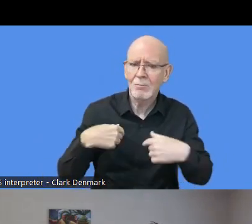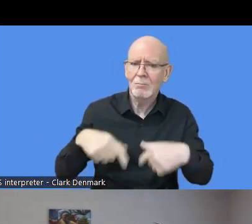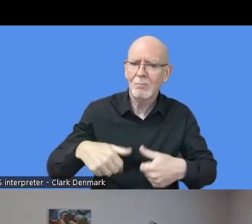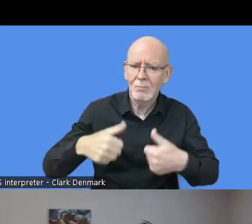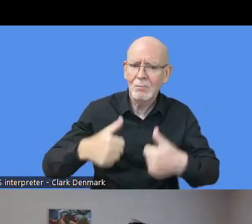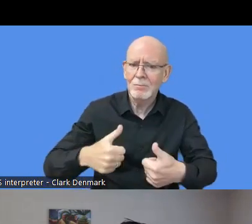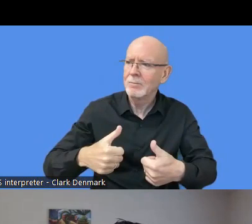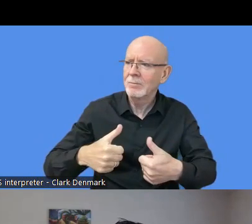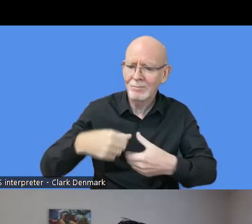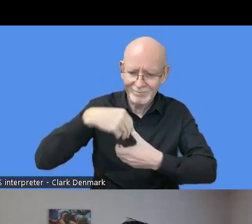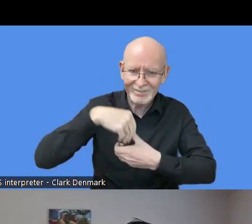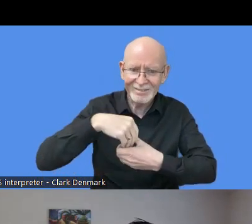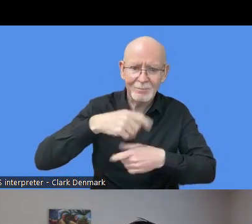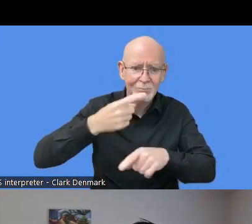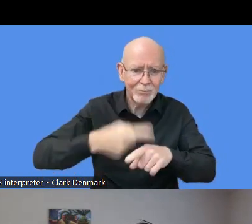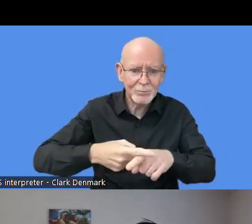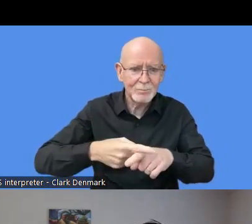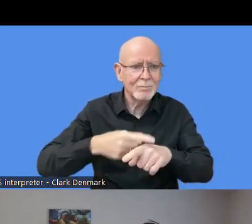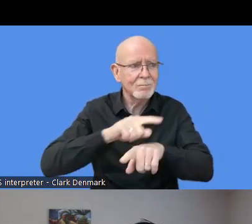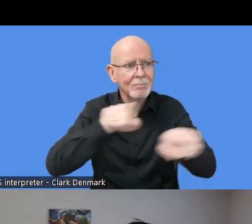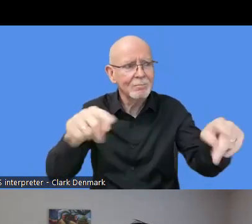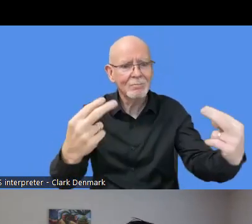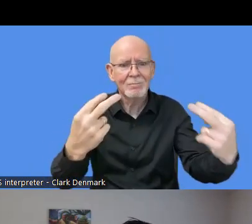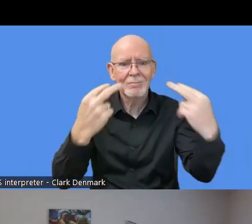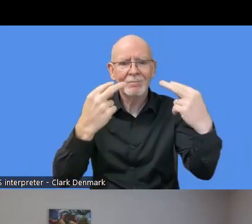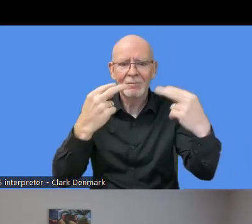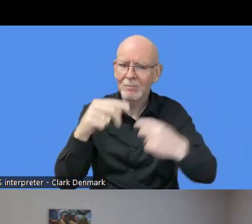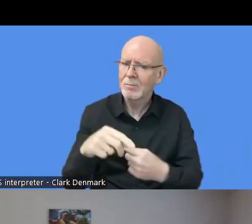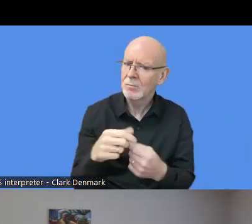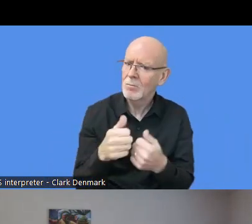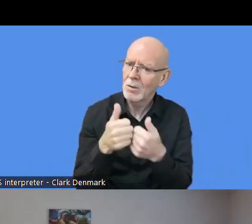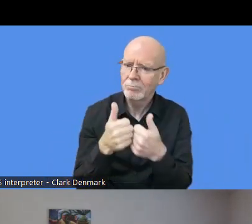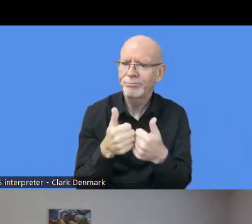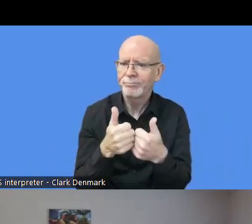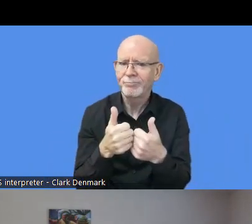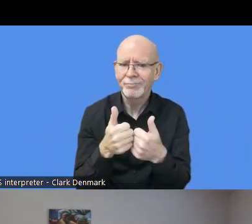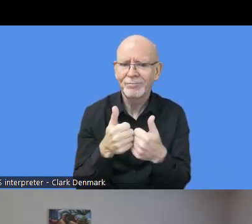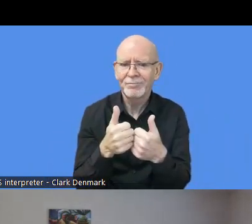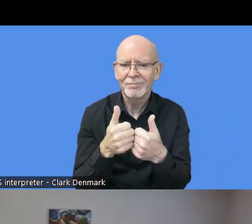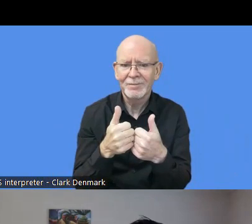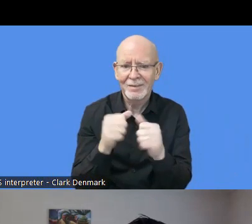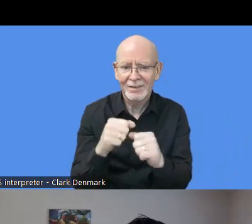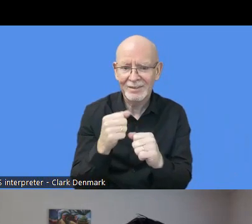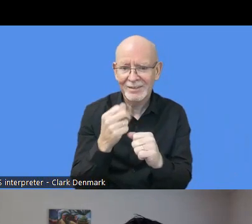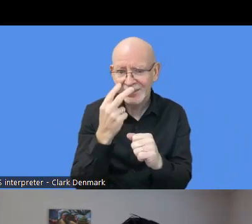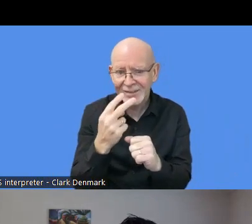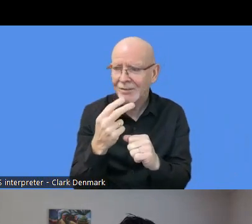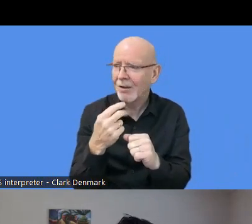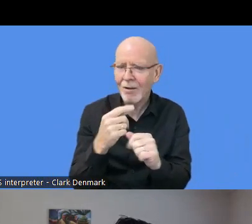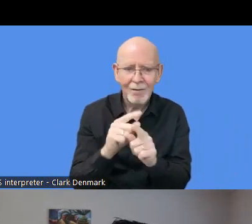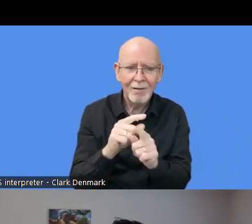come to Vienna and meet all of these other people, as both Madam